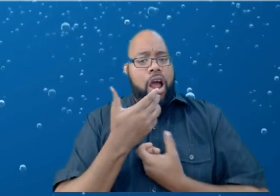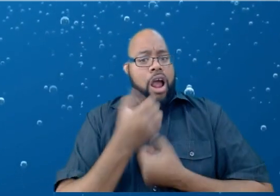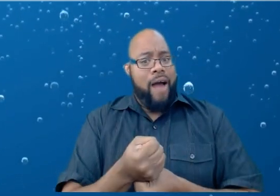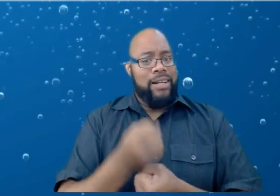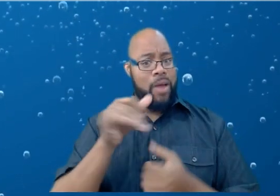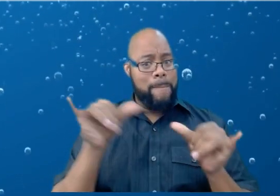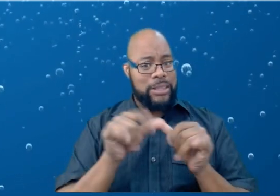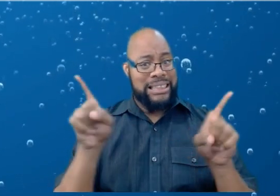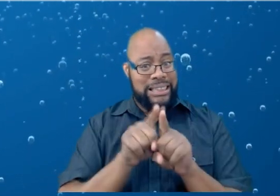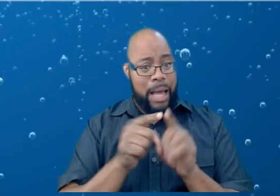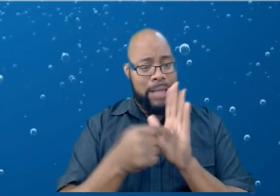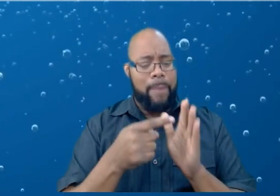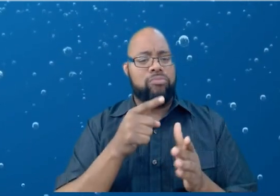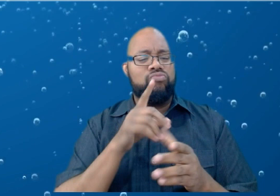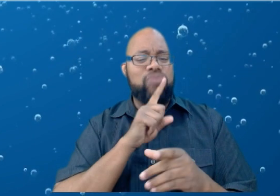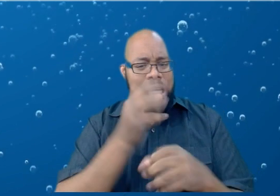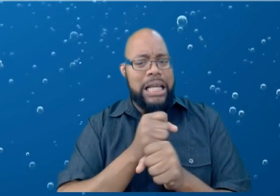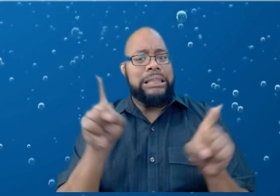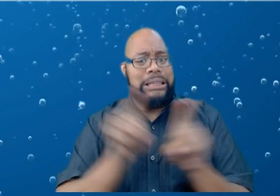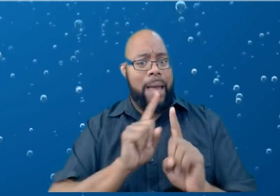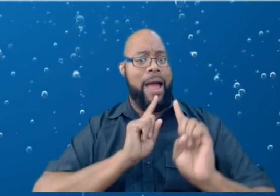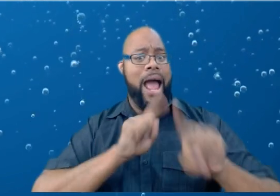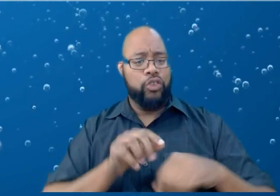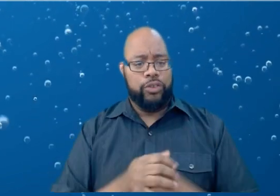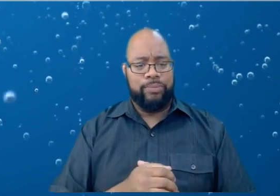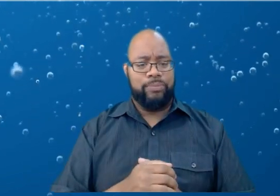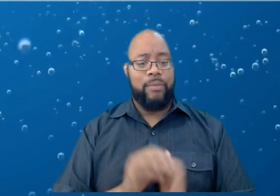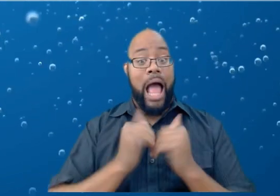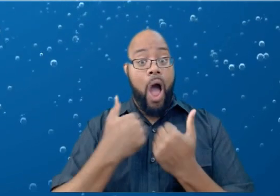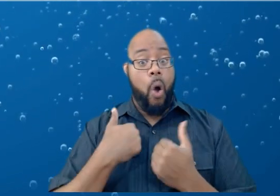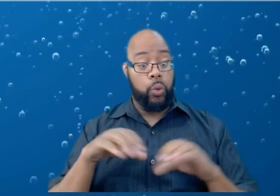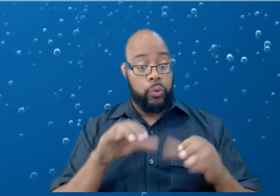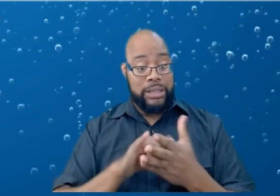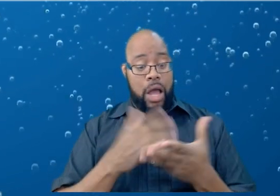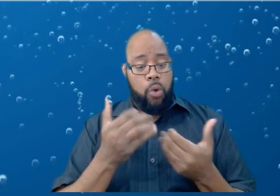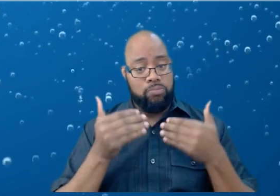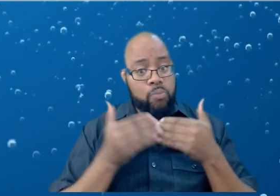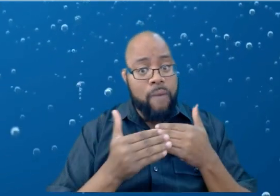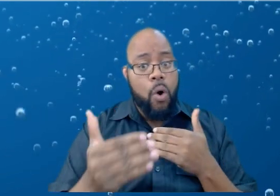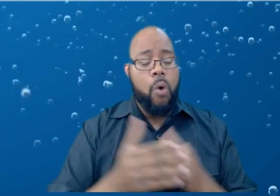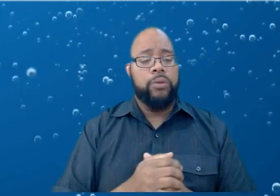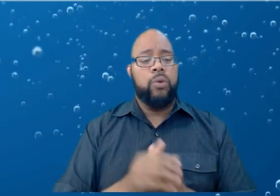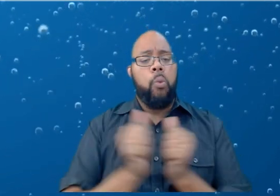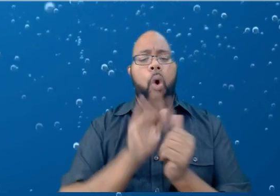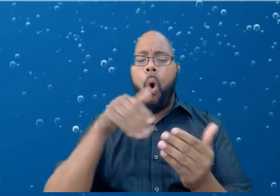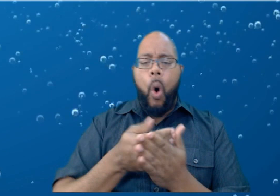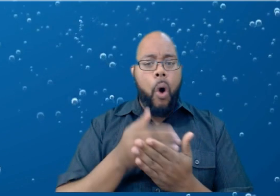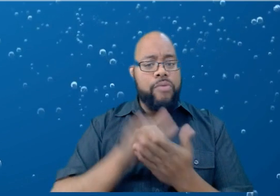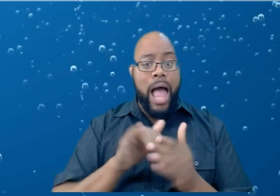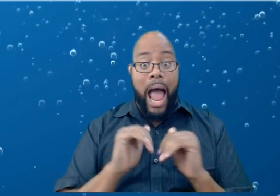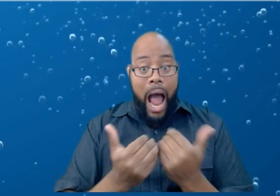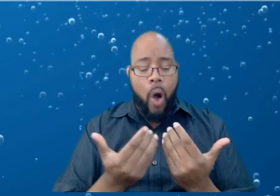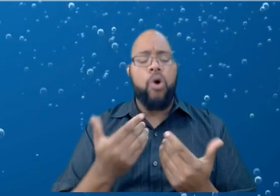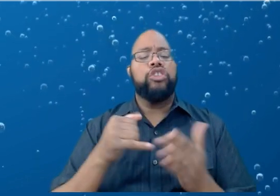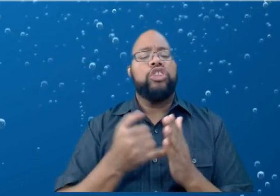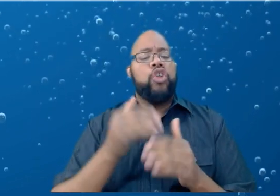actually have confidence that if you're measuring the same sample, you are getting the same answer. The way that we like to move forward with all